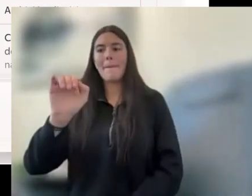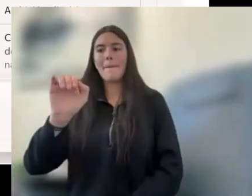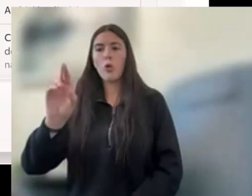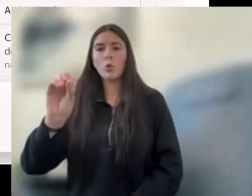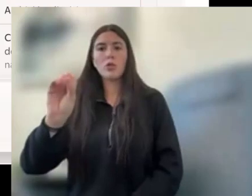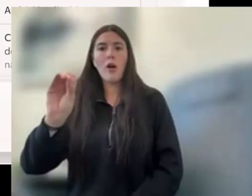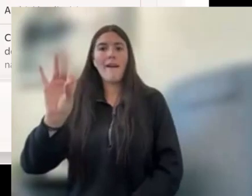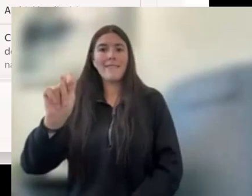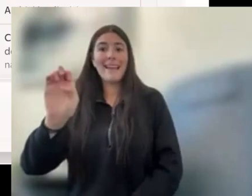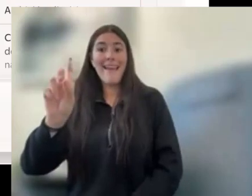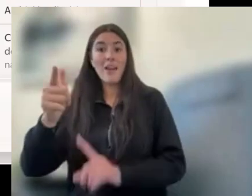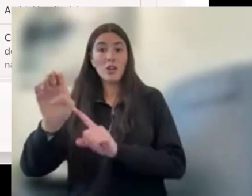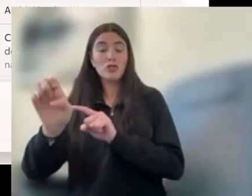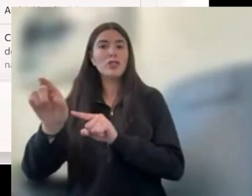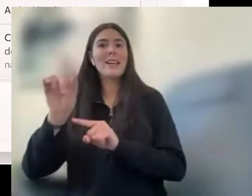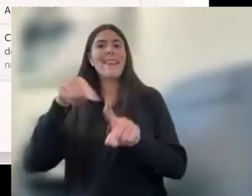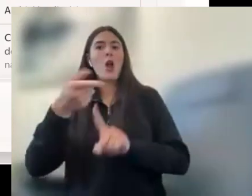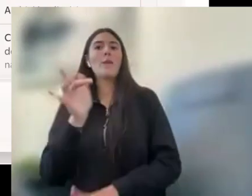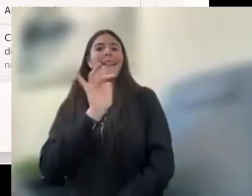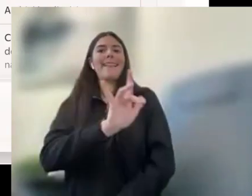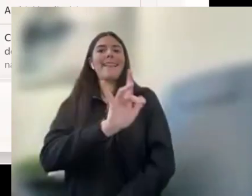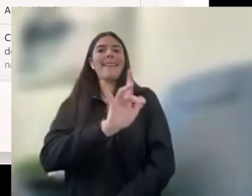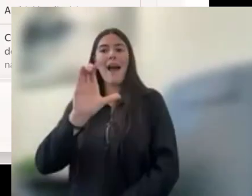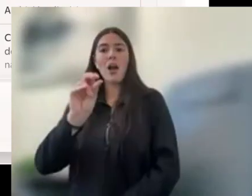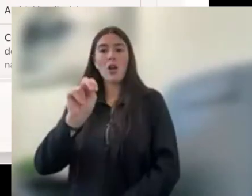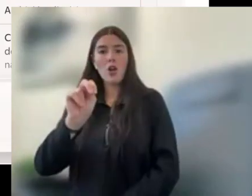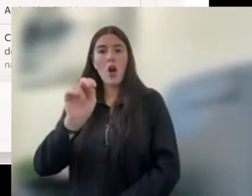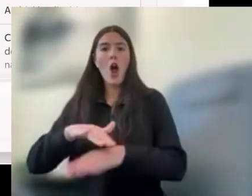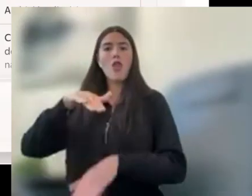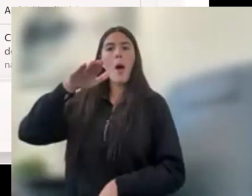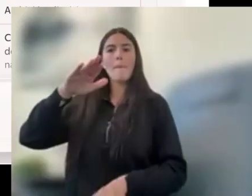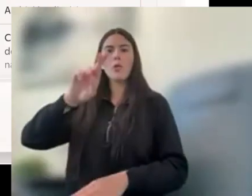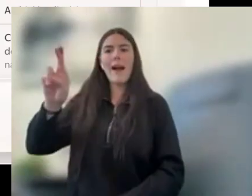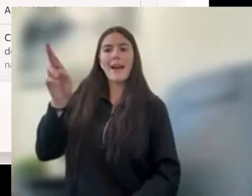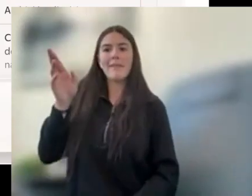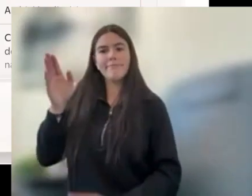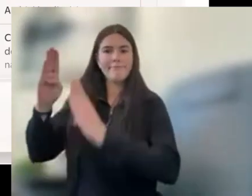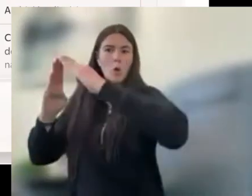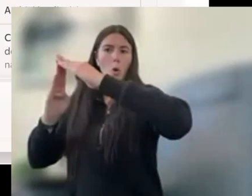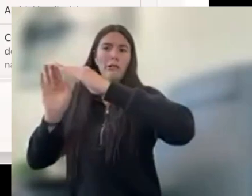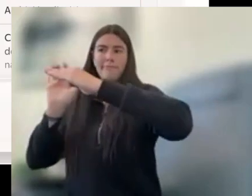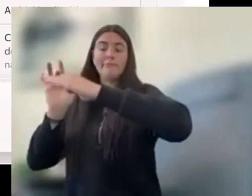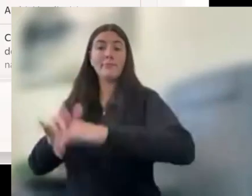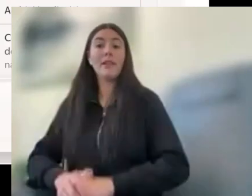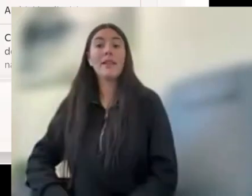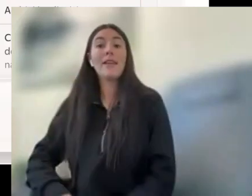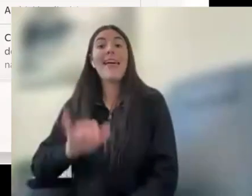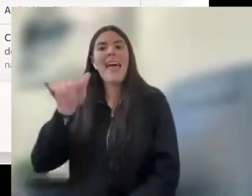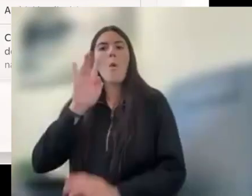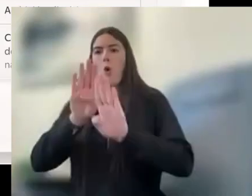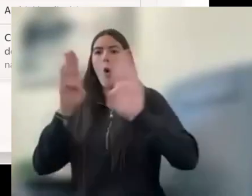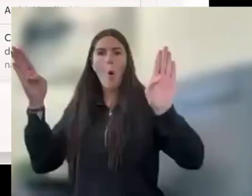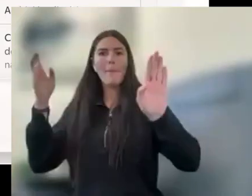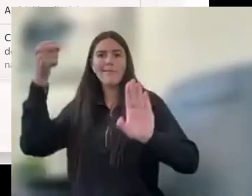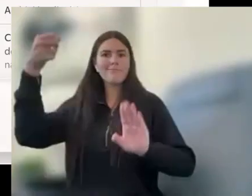and click this icon in the upper right corner, which is the Copilot icon, that opens this side